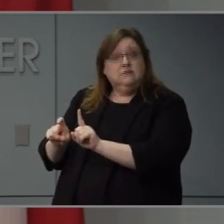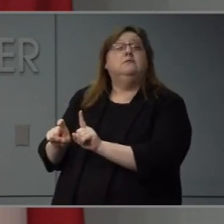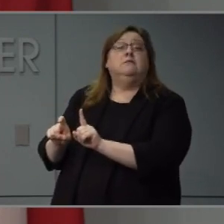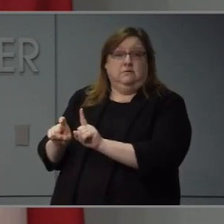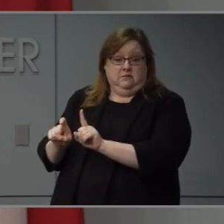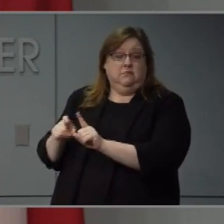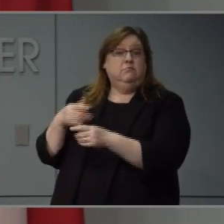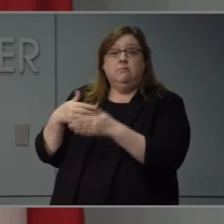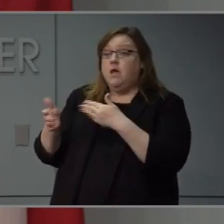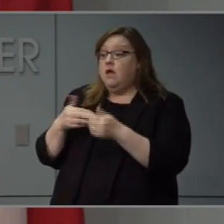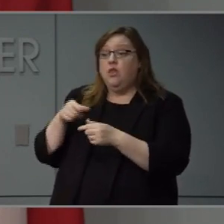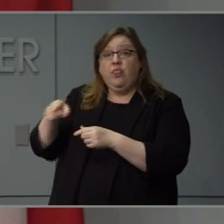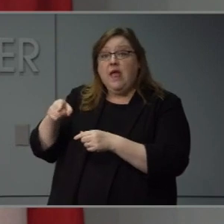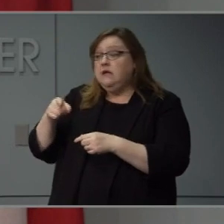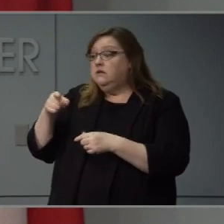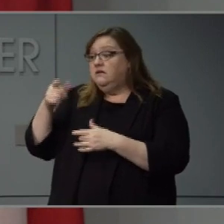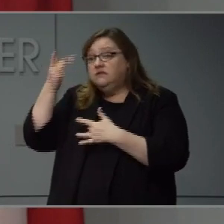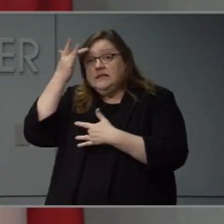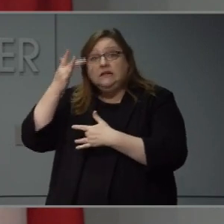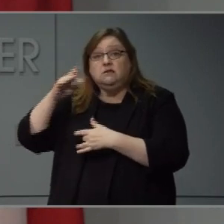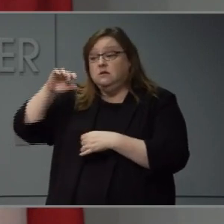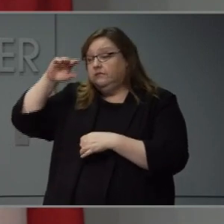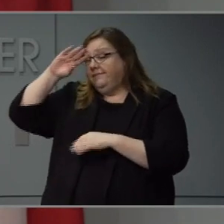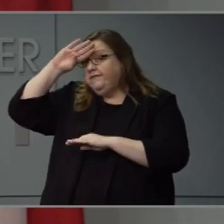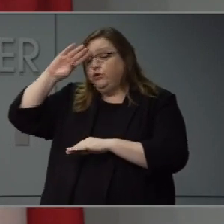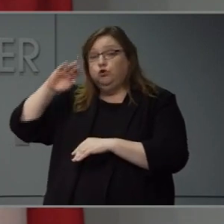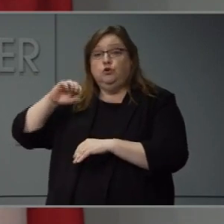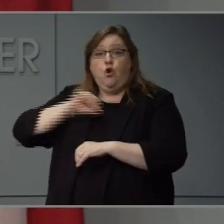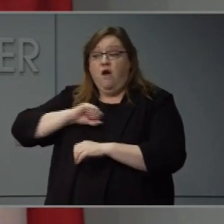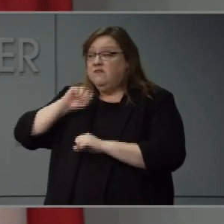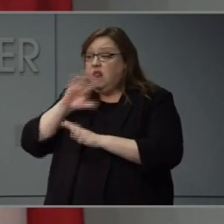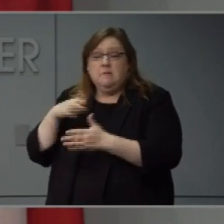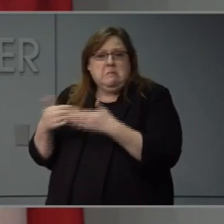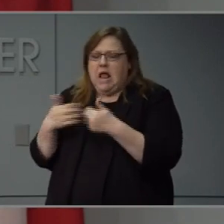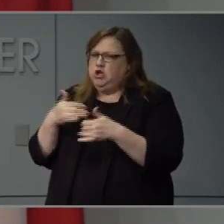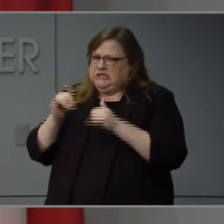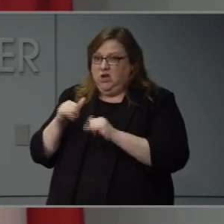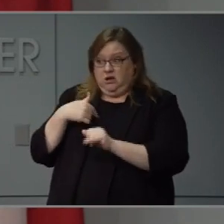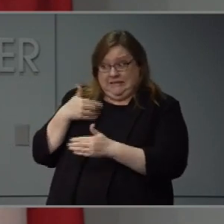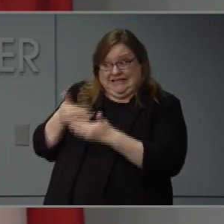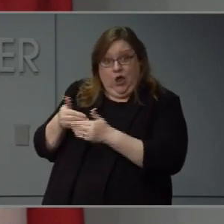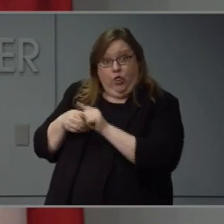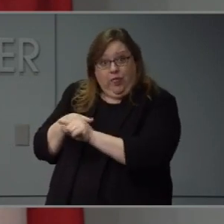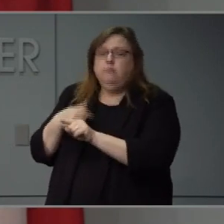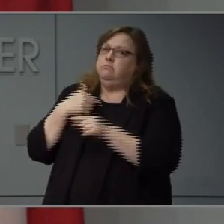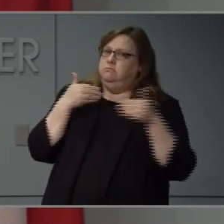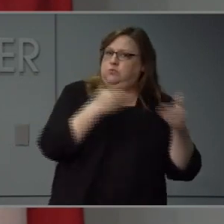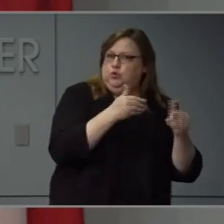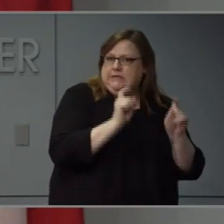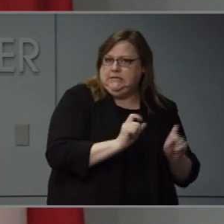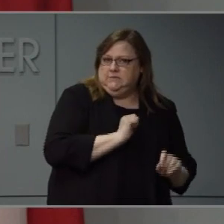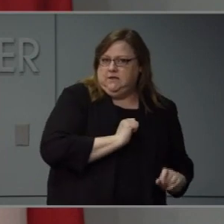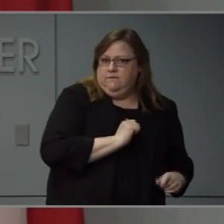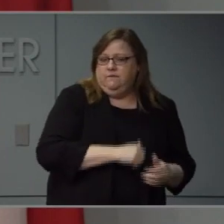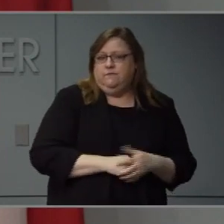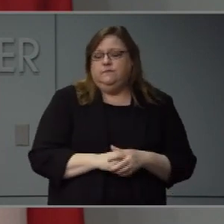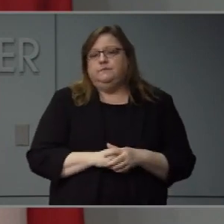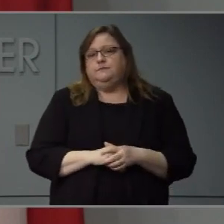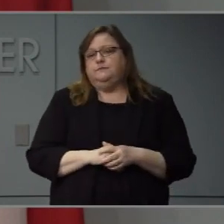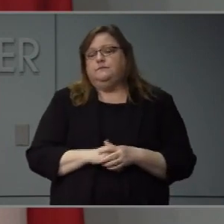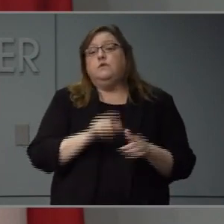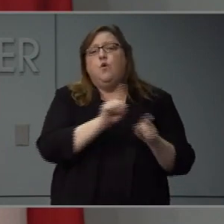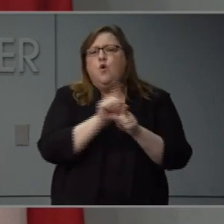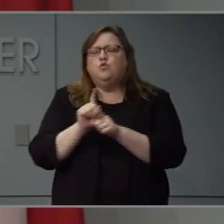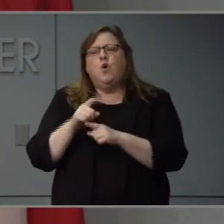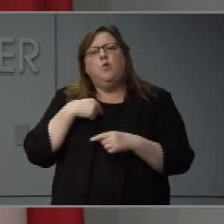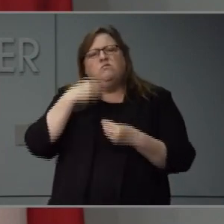whether or not they have symptoms. Additionally, there are several groups that we want to make sure have access to COVID-19